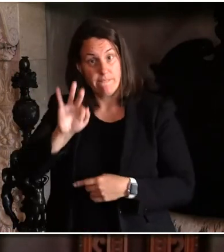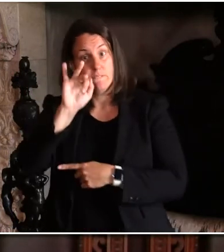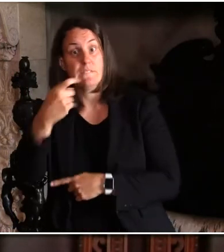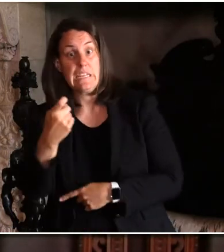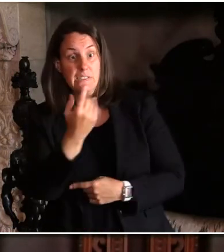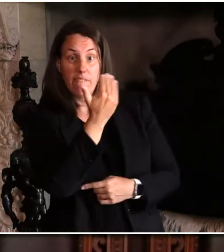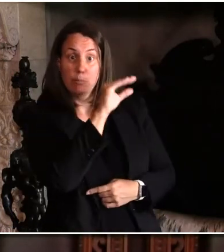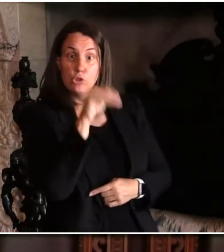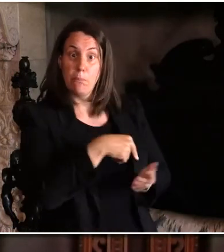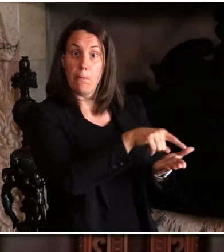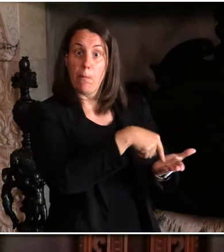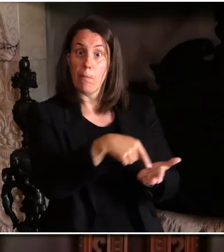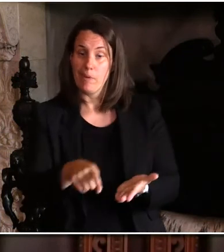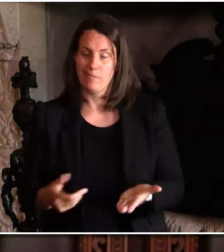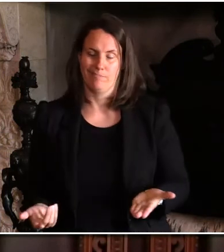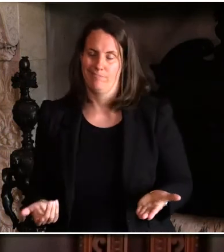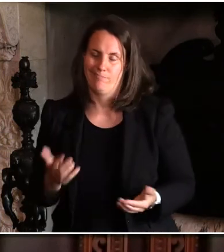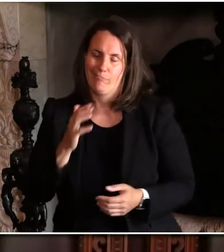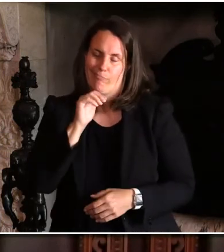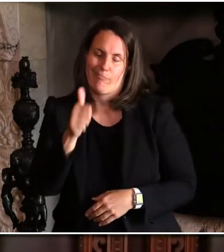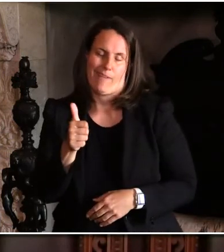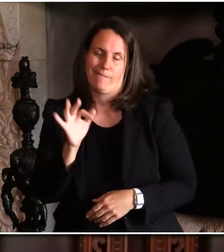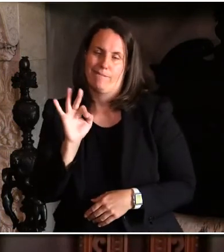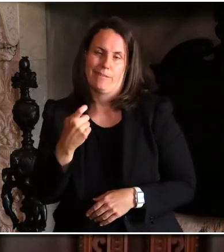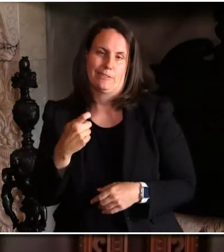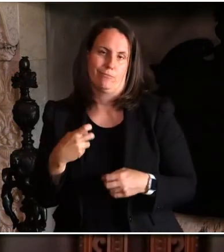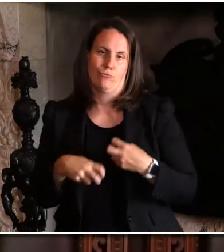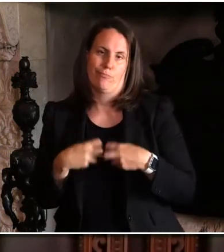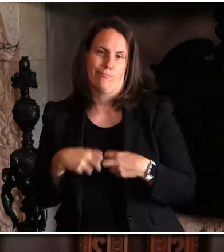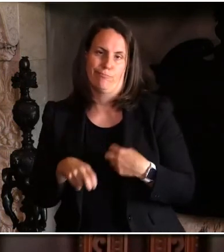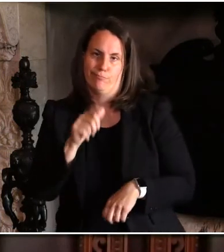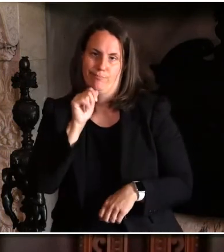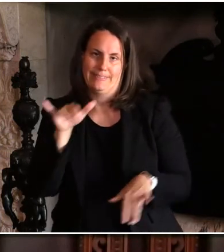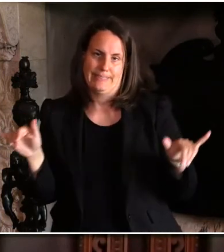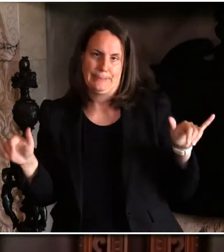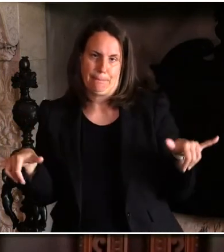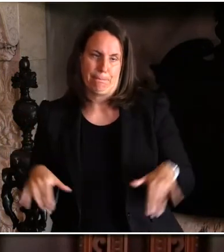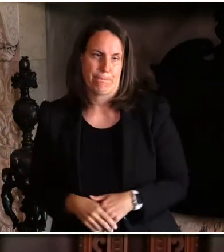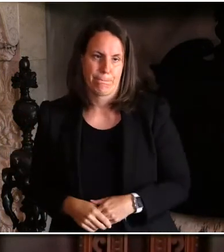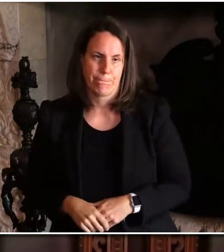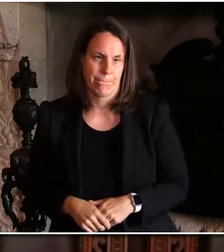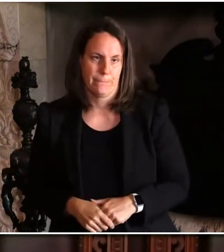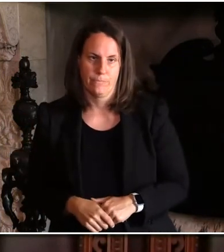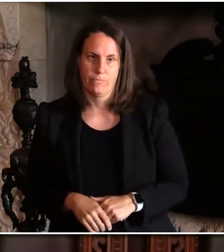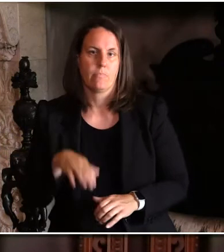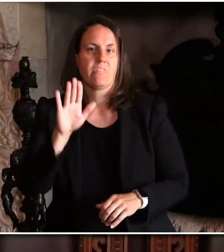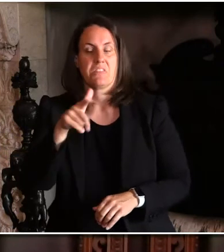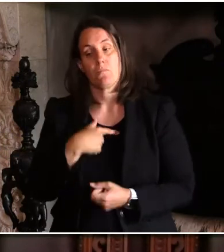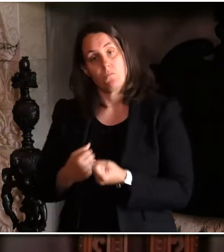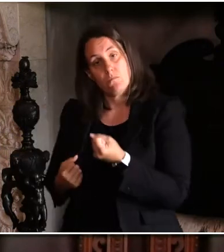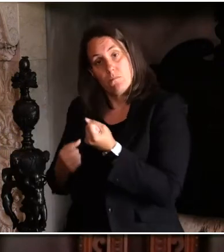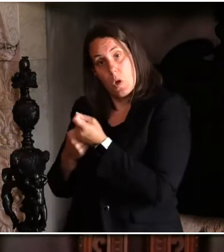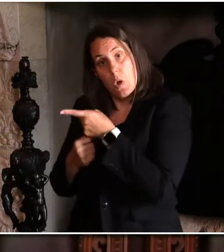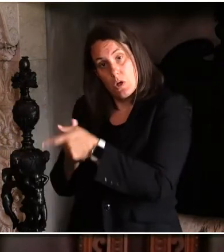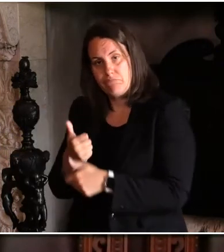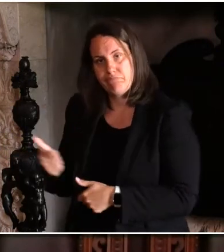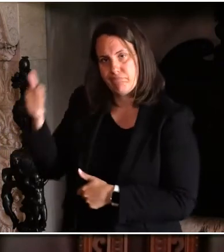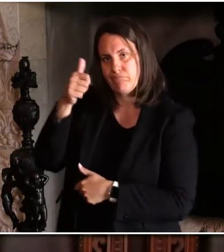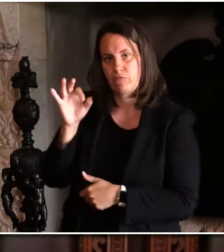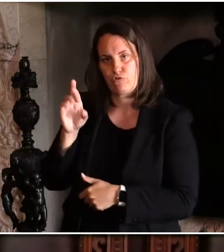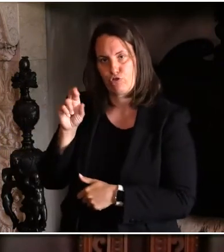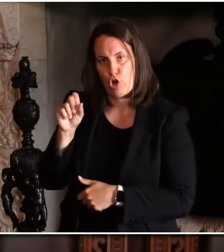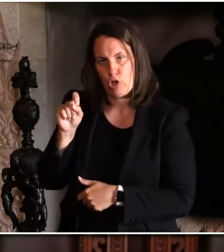the end of the day, changing leadership isn't going to change the fact that we have a system that should have been replaced years ago,